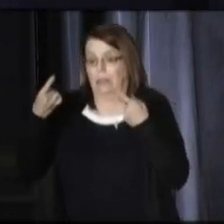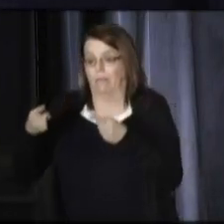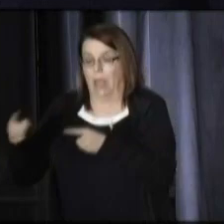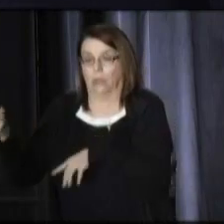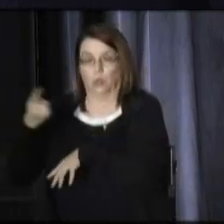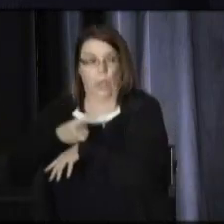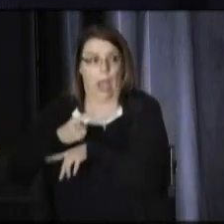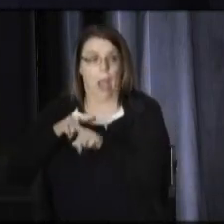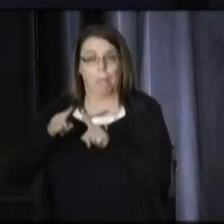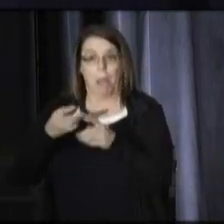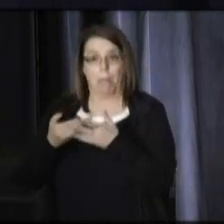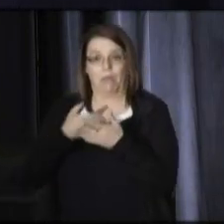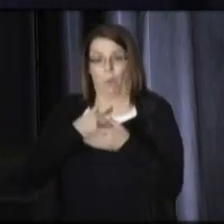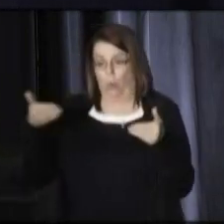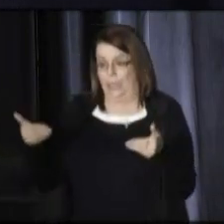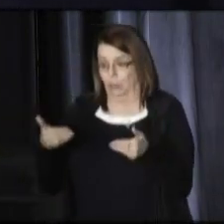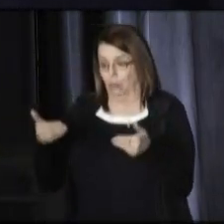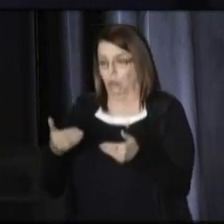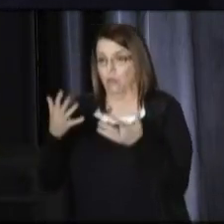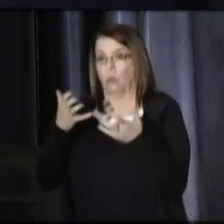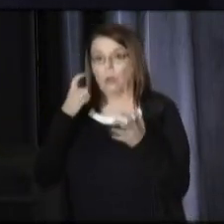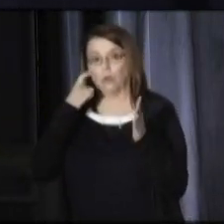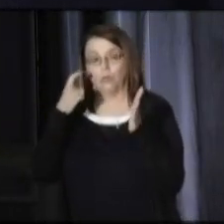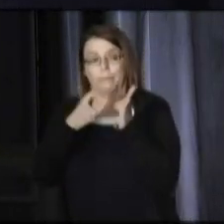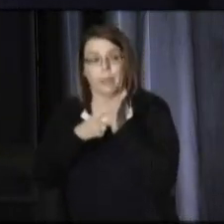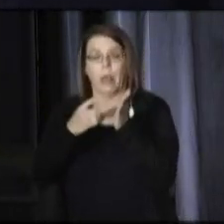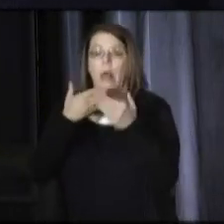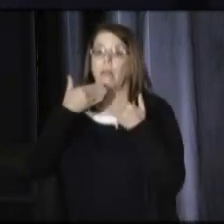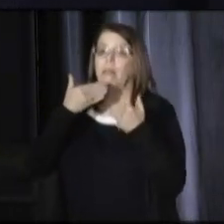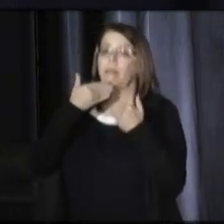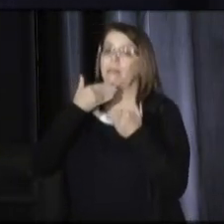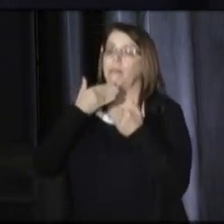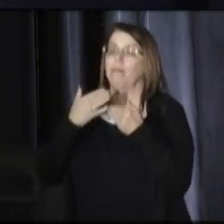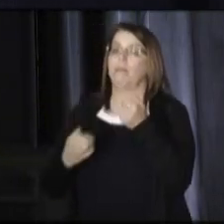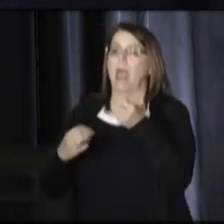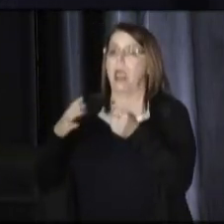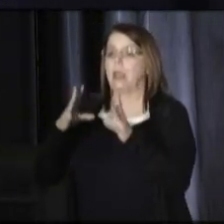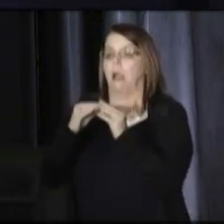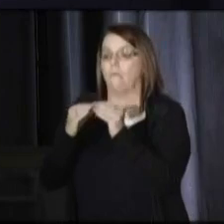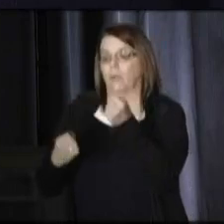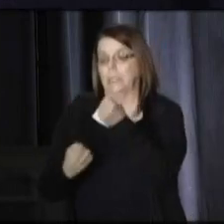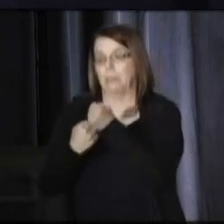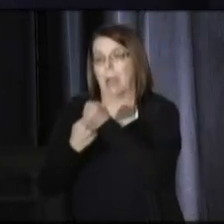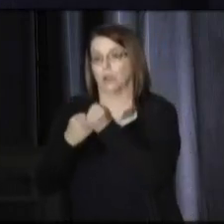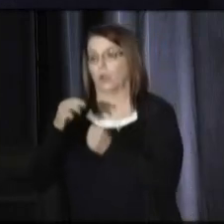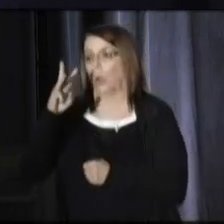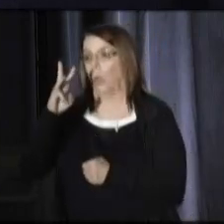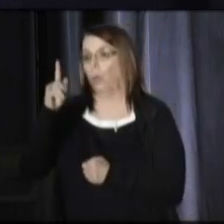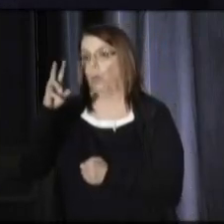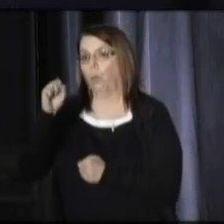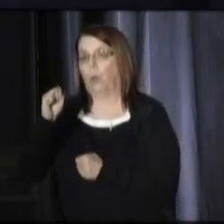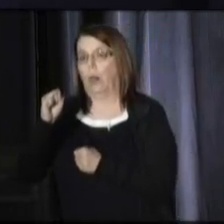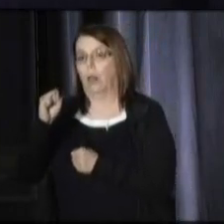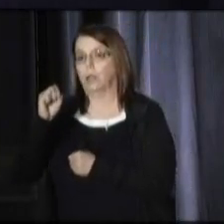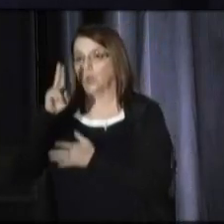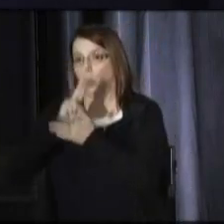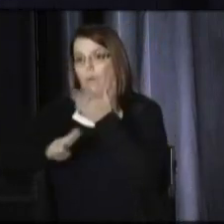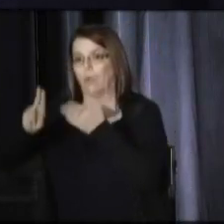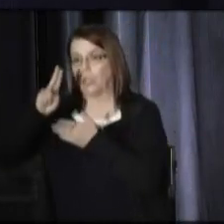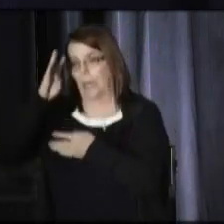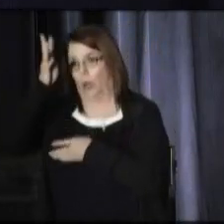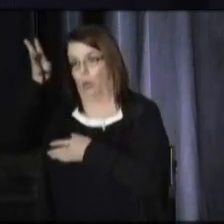featured presenters, I'd like to acknowledge and thank our premier conference sponsor, Wilkes University Creative Writing. Our